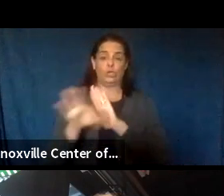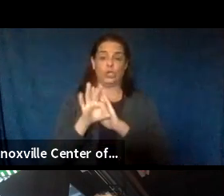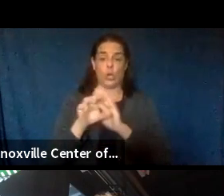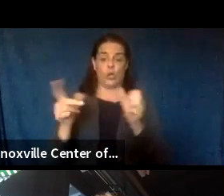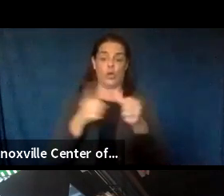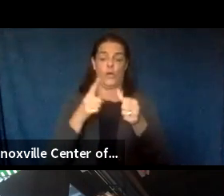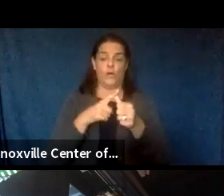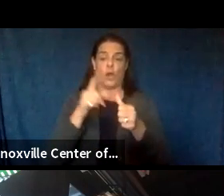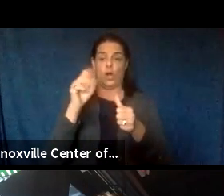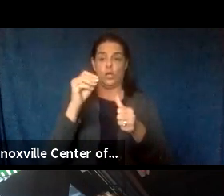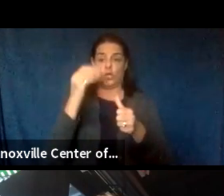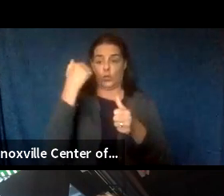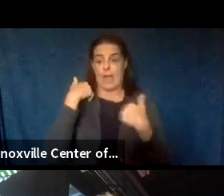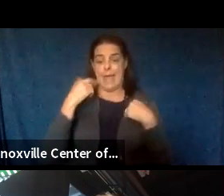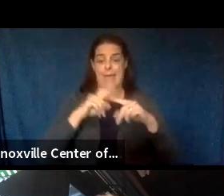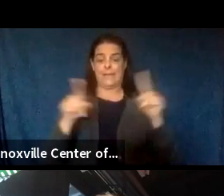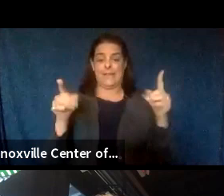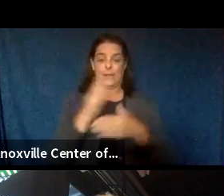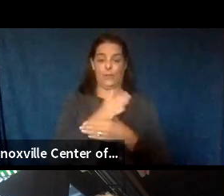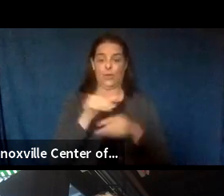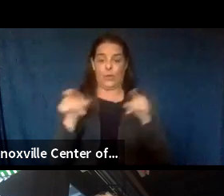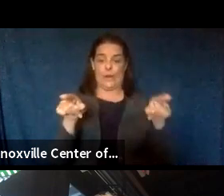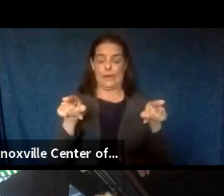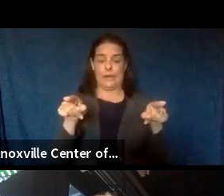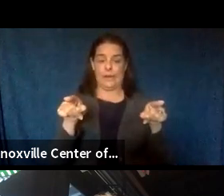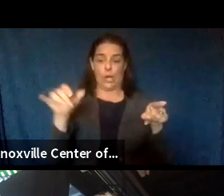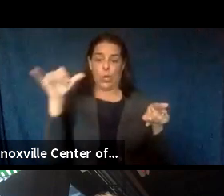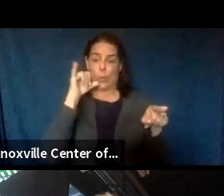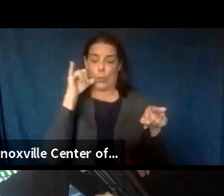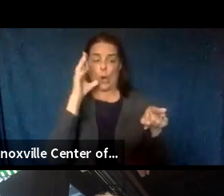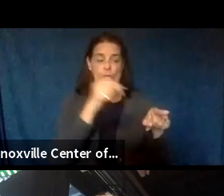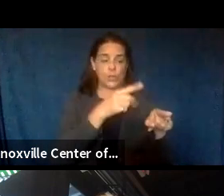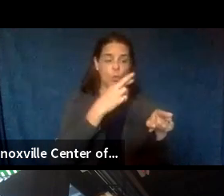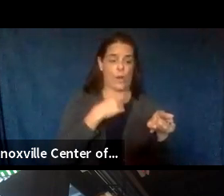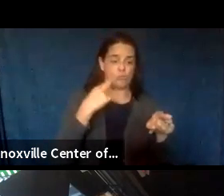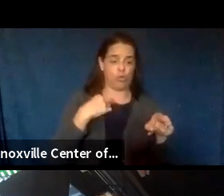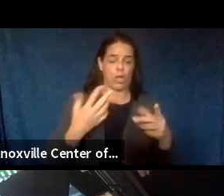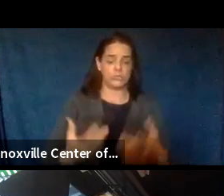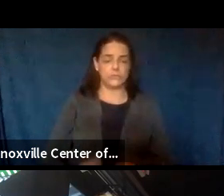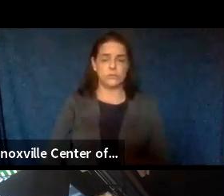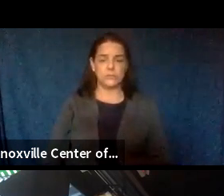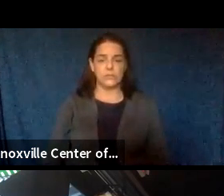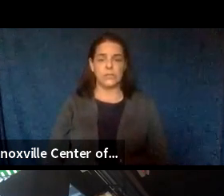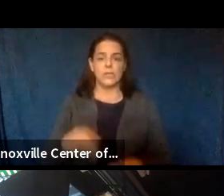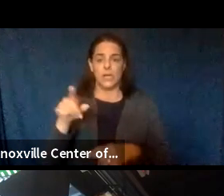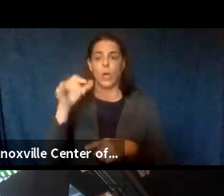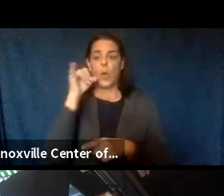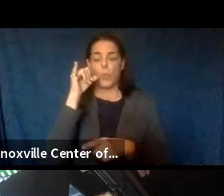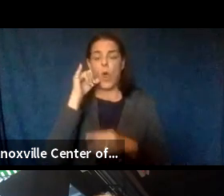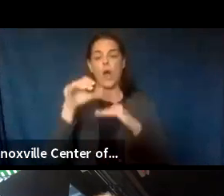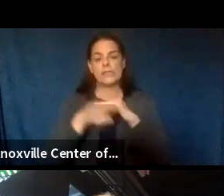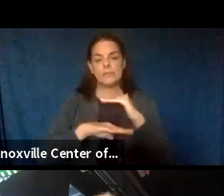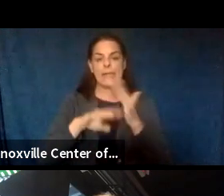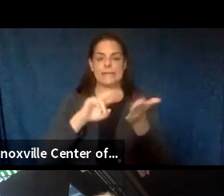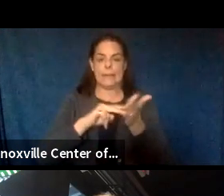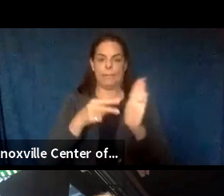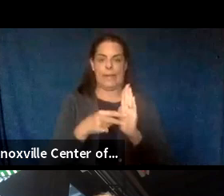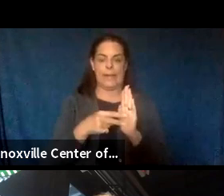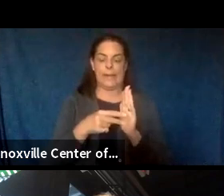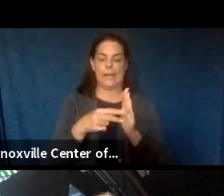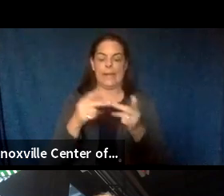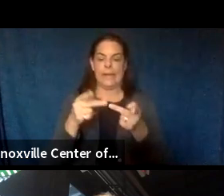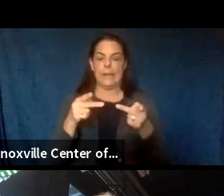draw a distinction between bars and restaurants. Bars essentially meaning entities